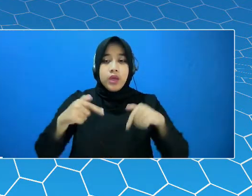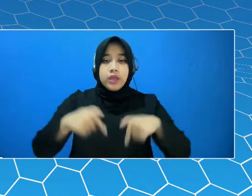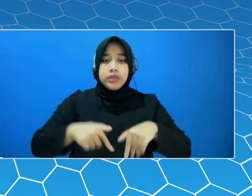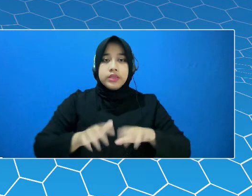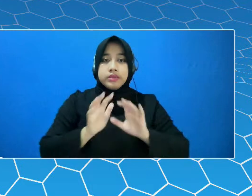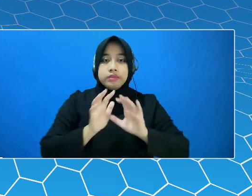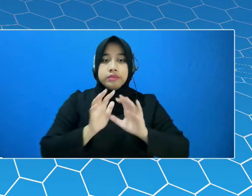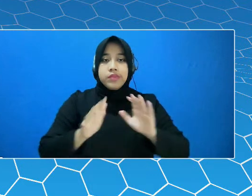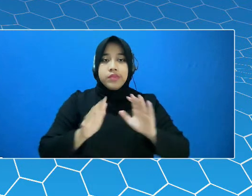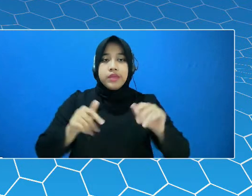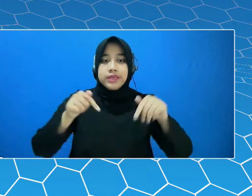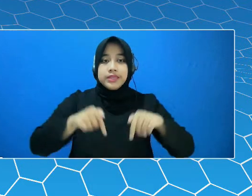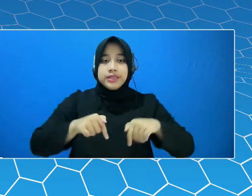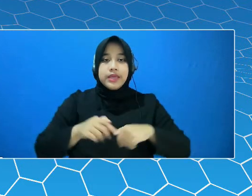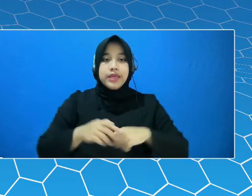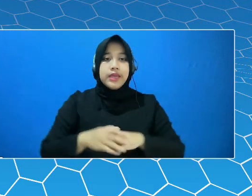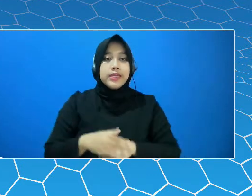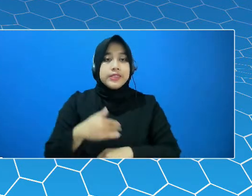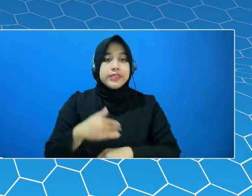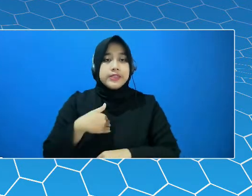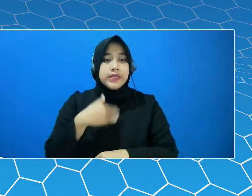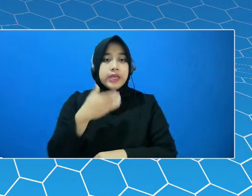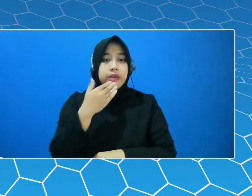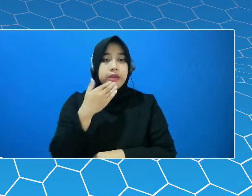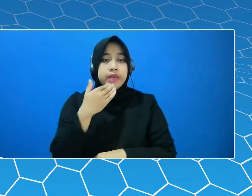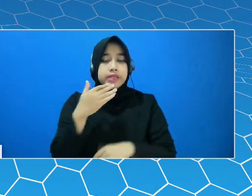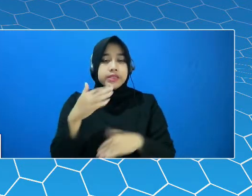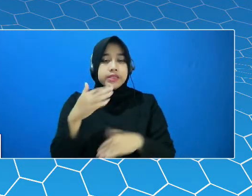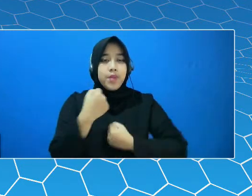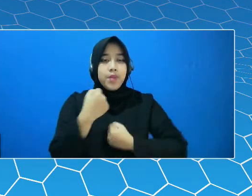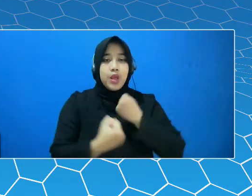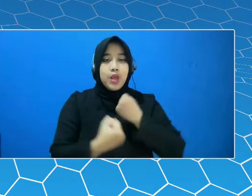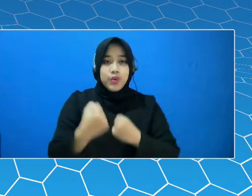patients do come in face to face. Next slide, please.